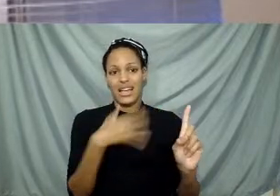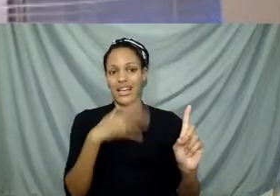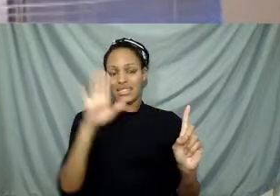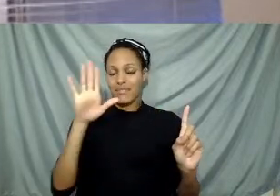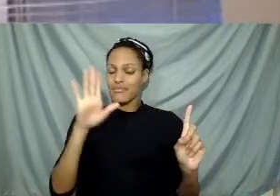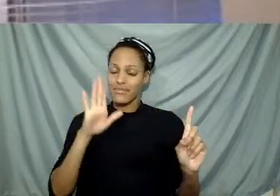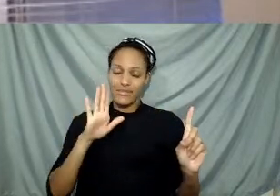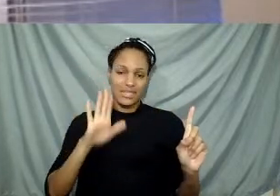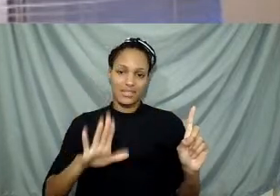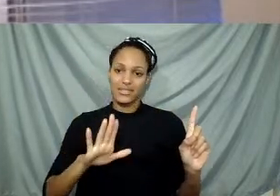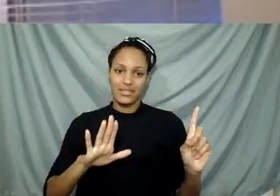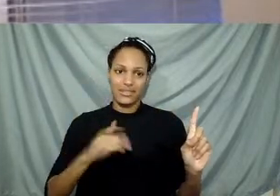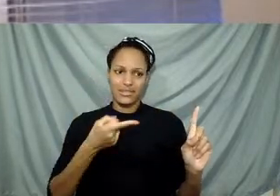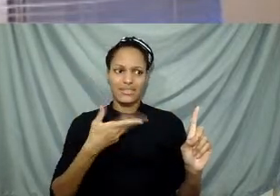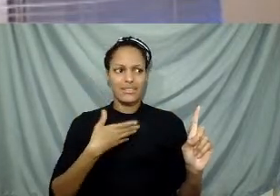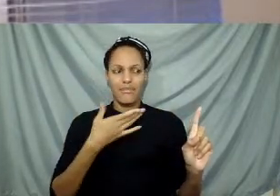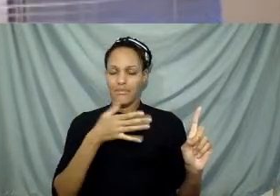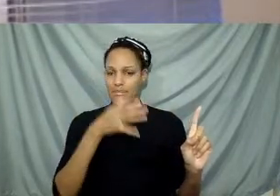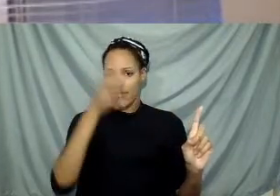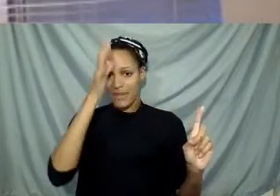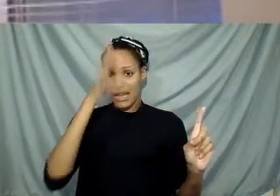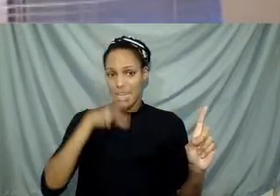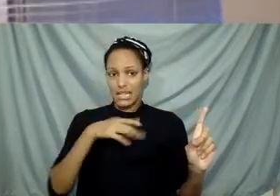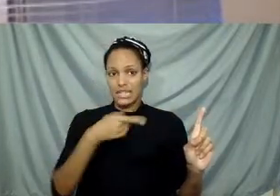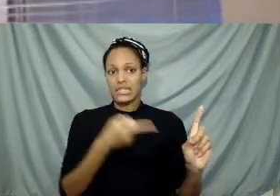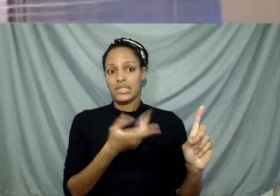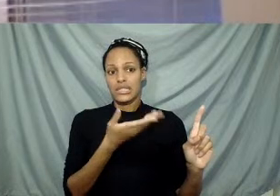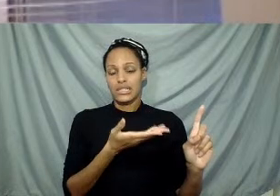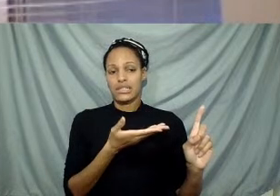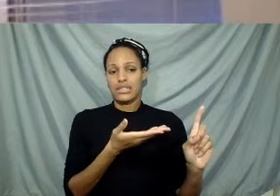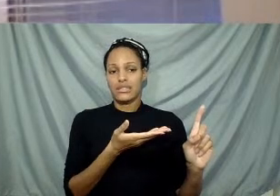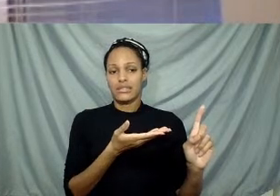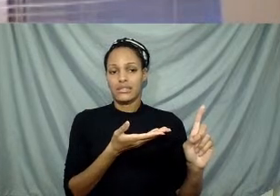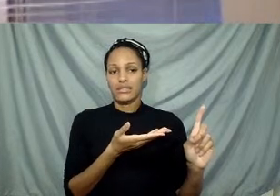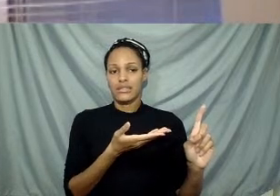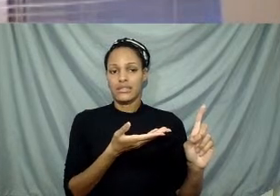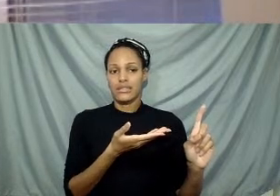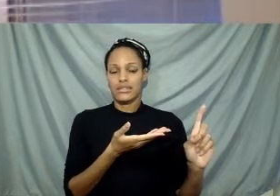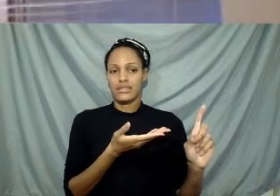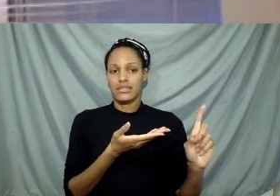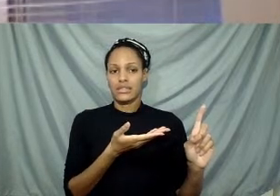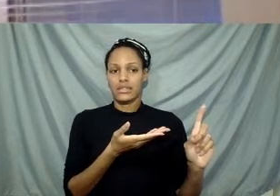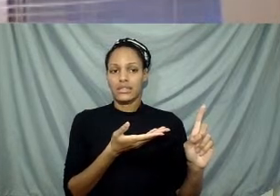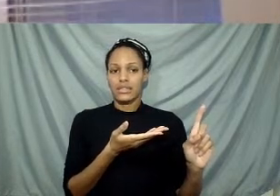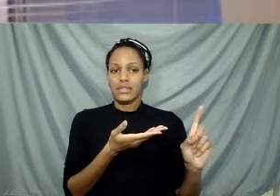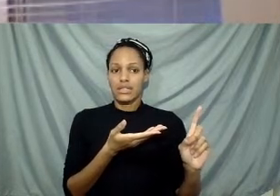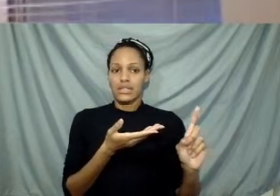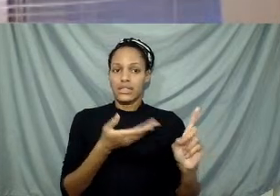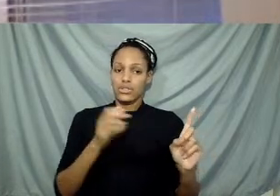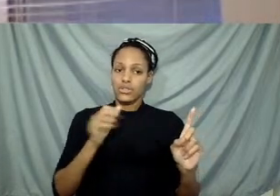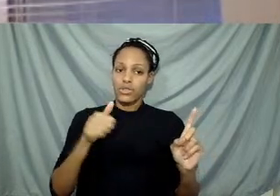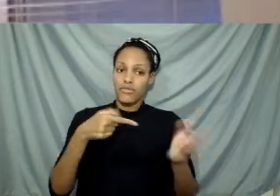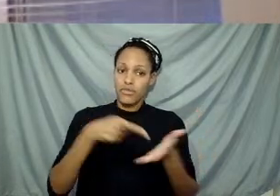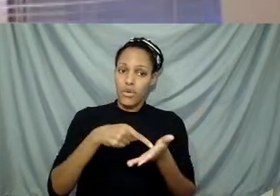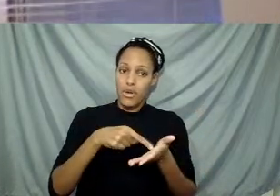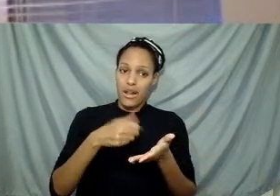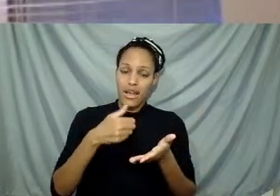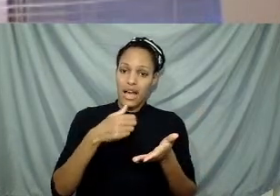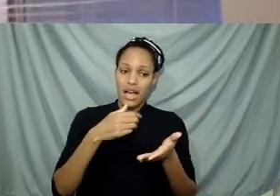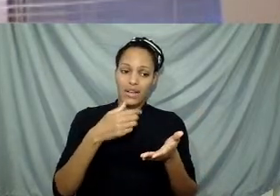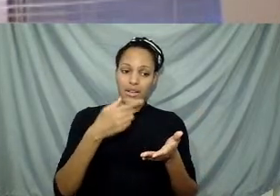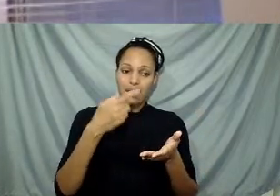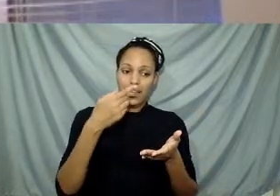is a man who fought to have an education, which he never received in the Jim Crow South.